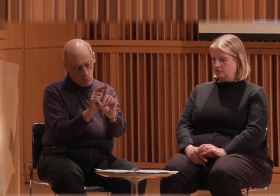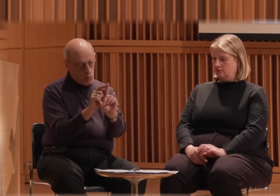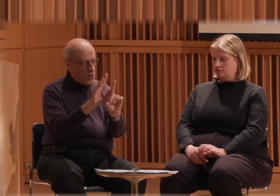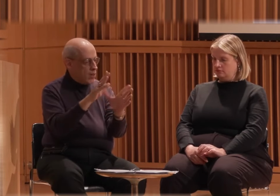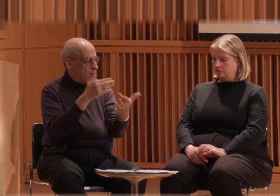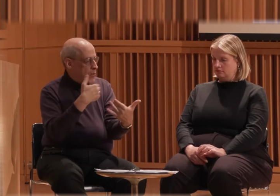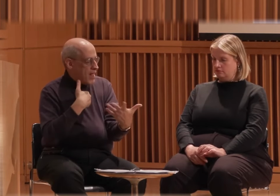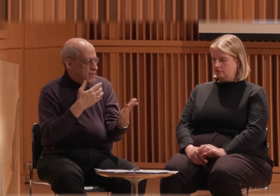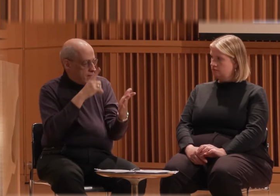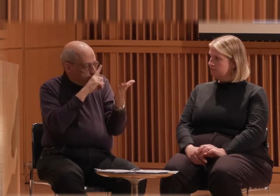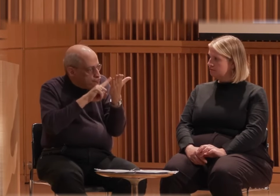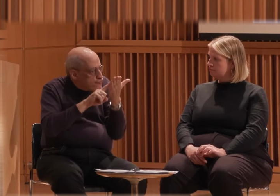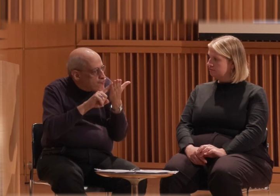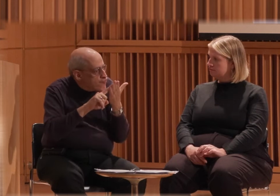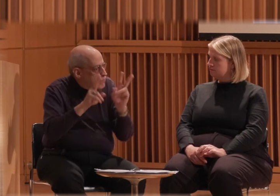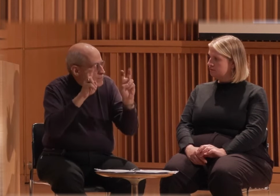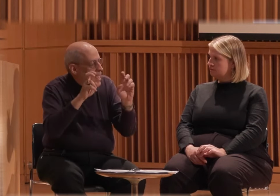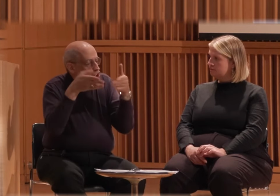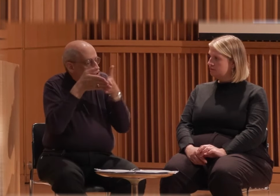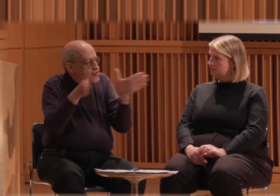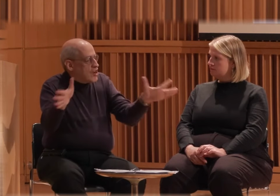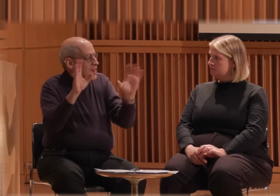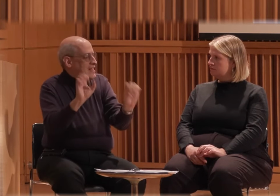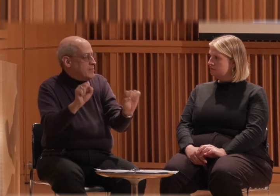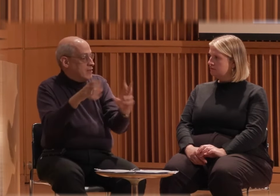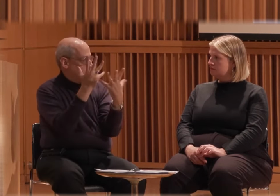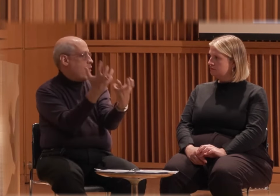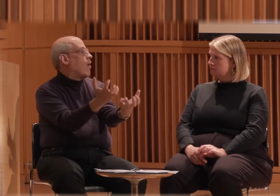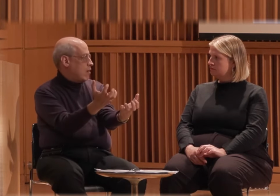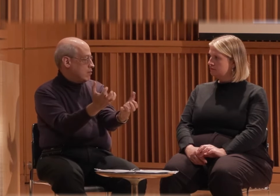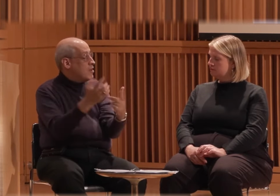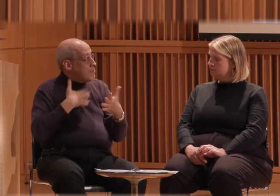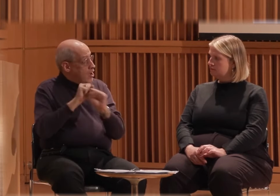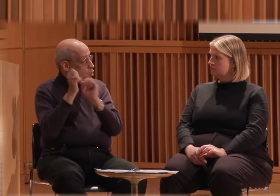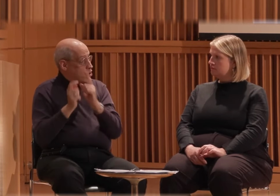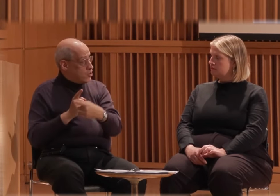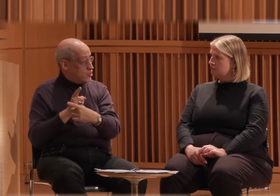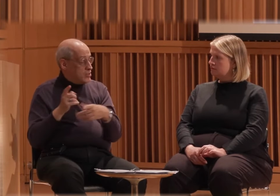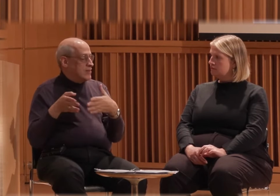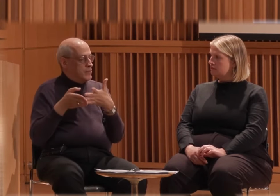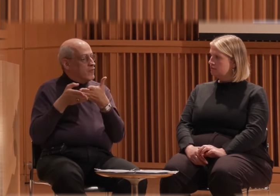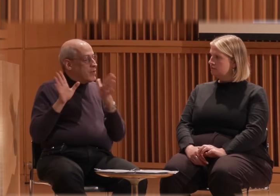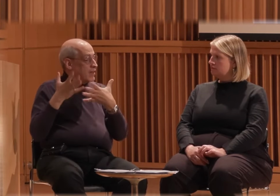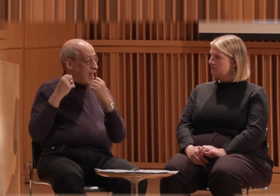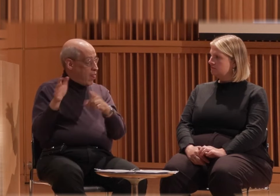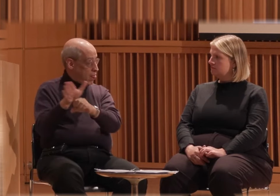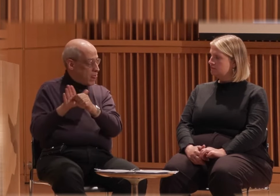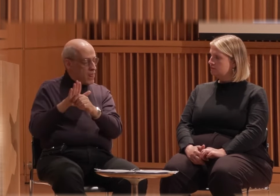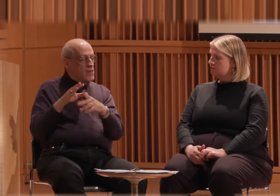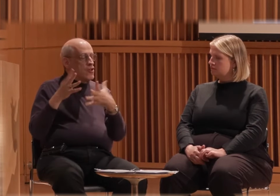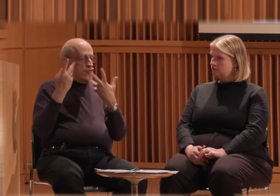there's a kind of quest for something called generalizability. So my colleagues at the public health school and I are always trying to come up